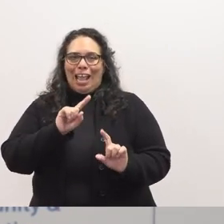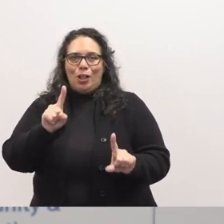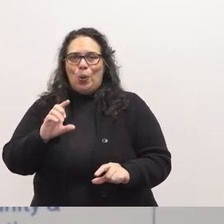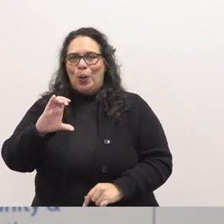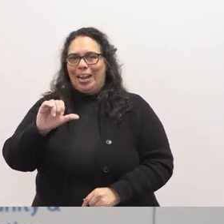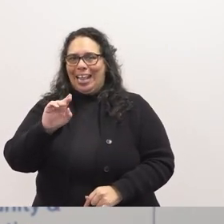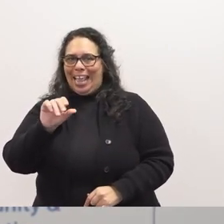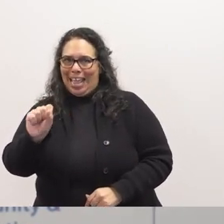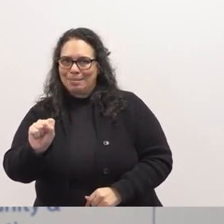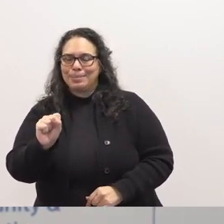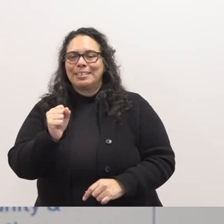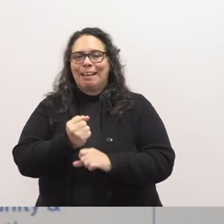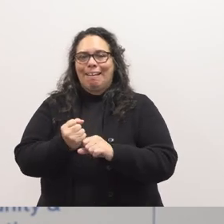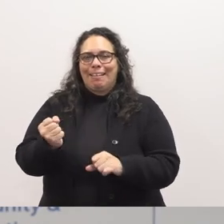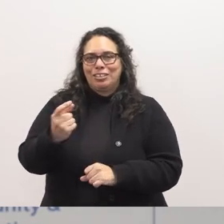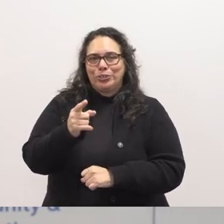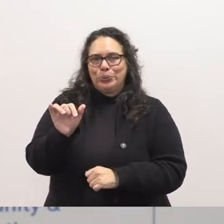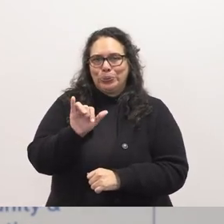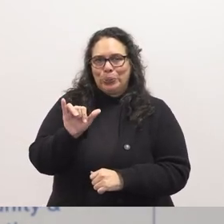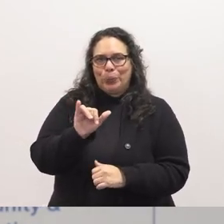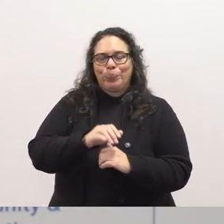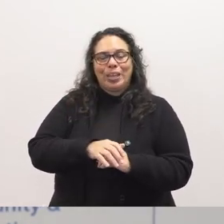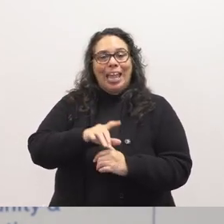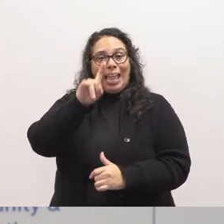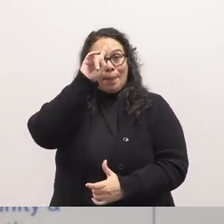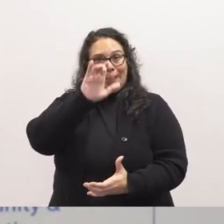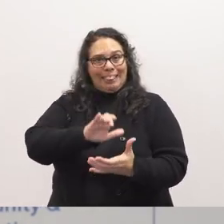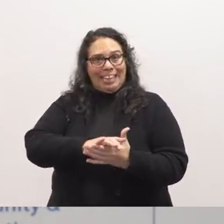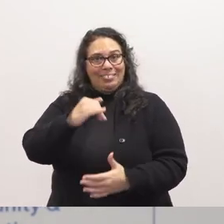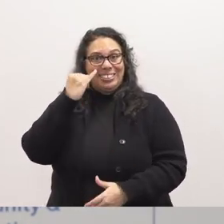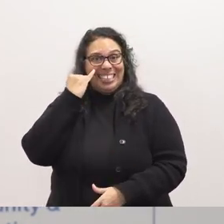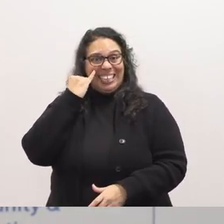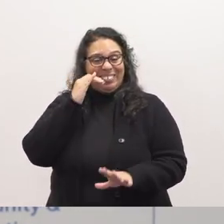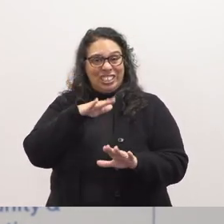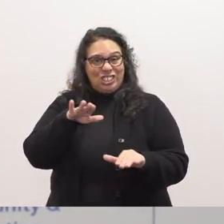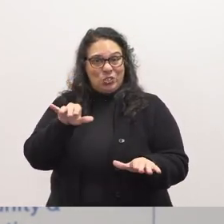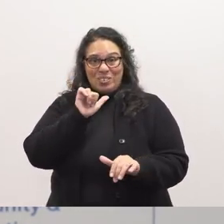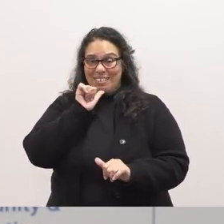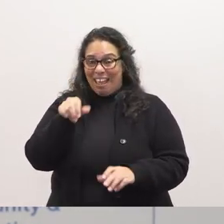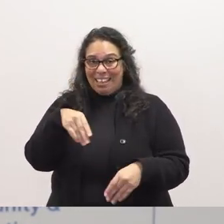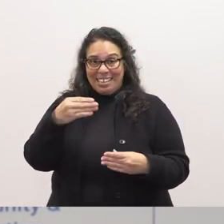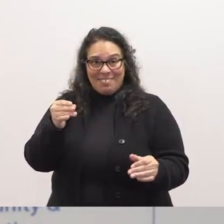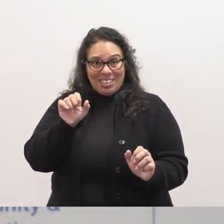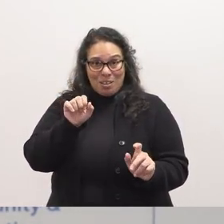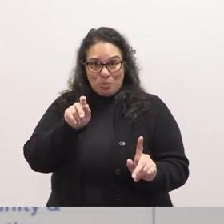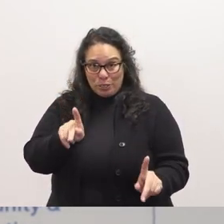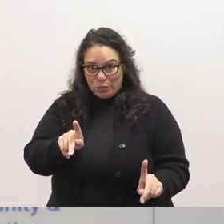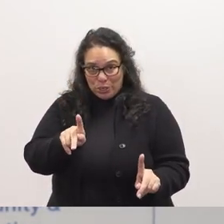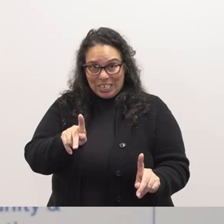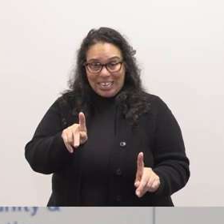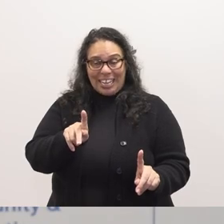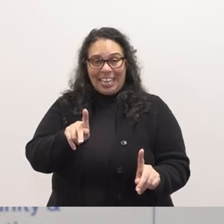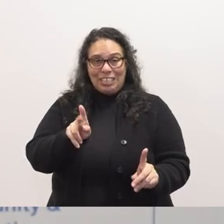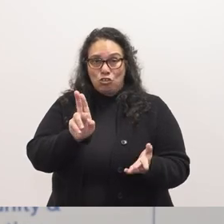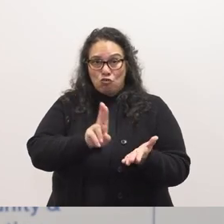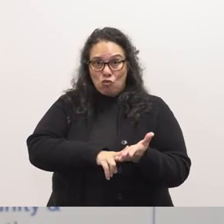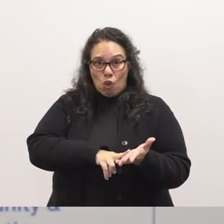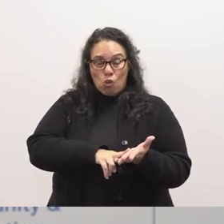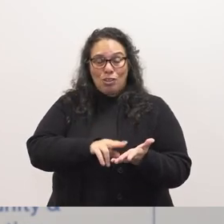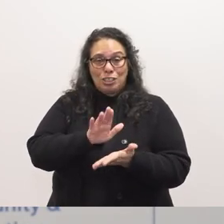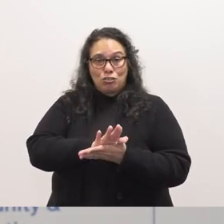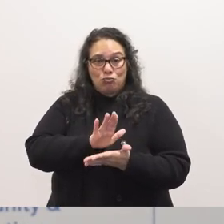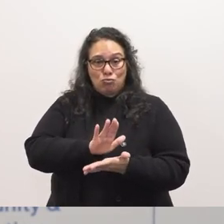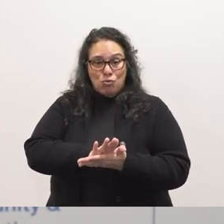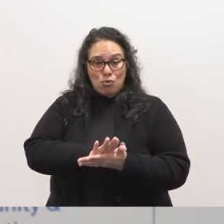CAMS next school year, and believes that if her children had not been given that opportunity to enroll in a school outside